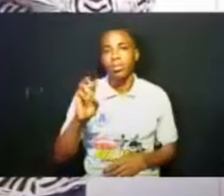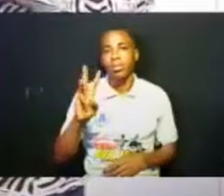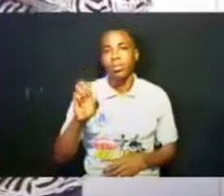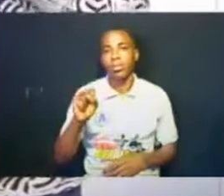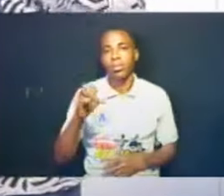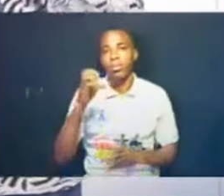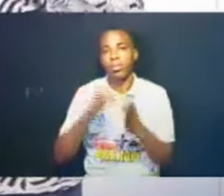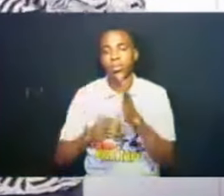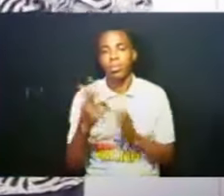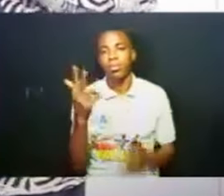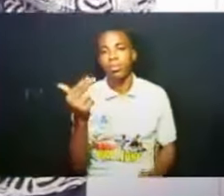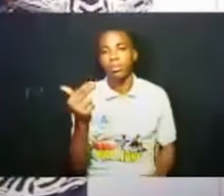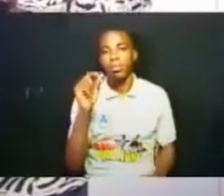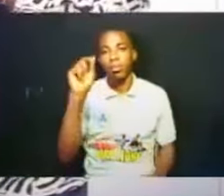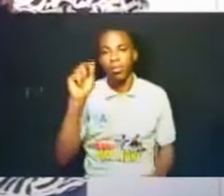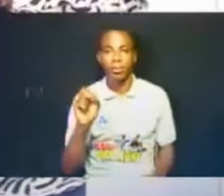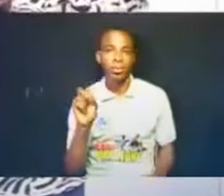Yes.